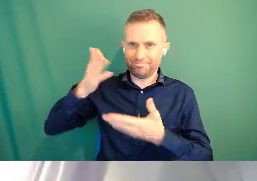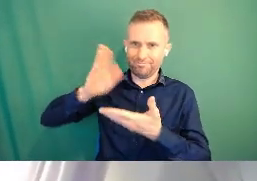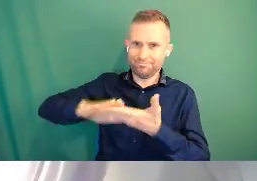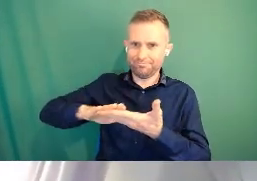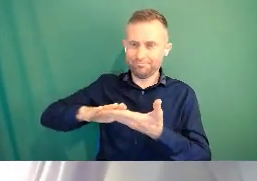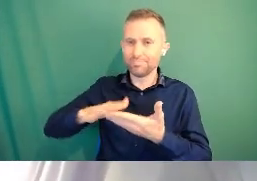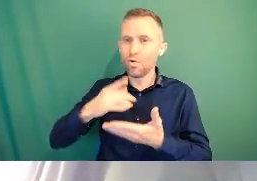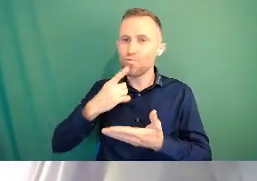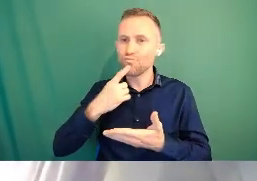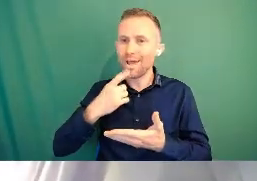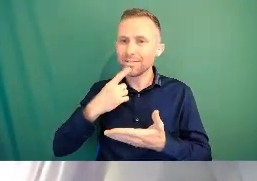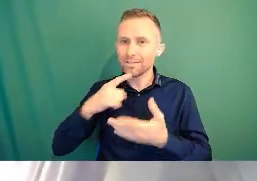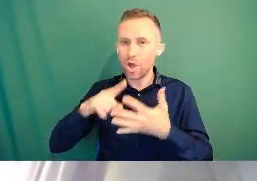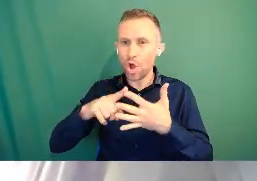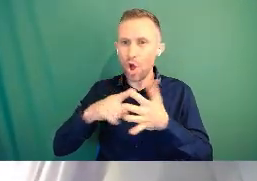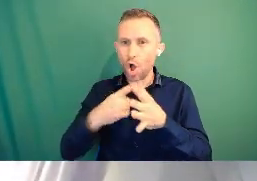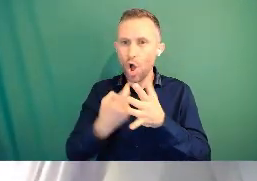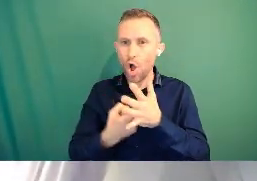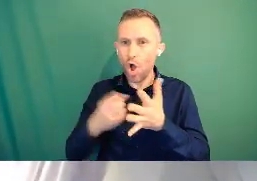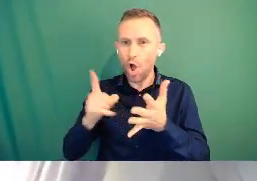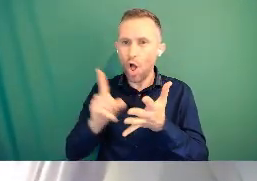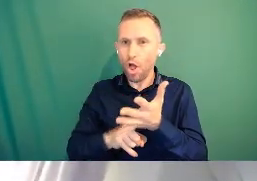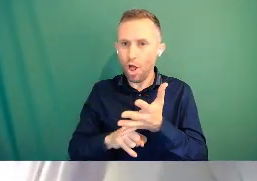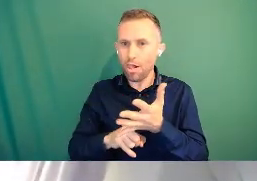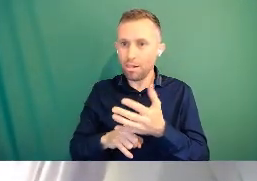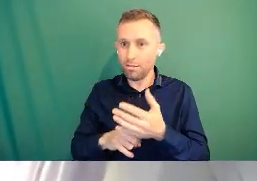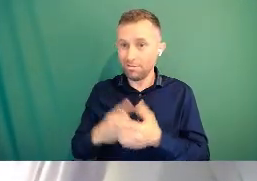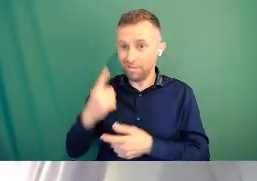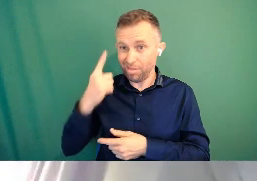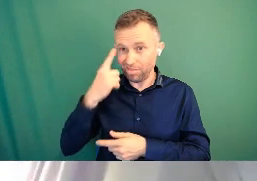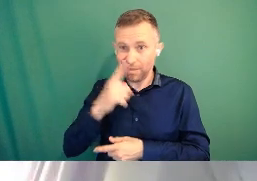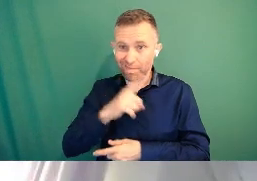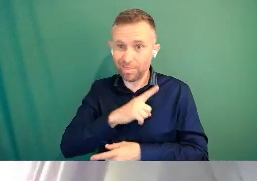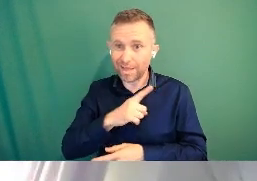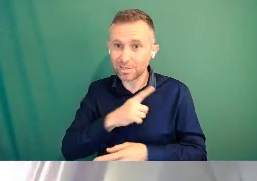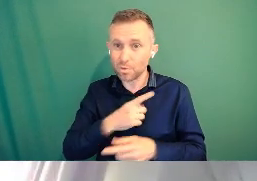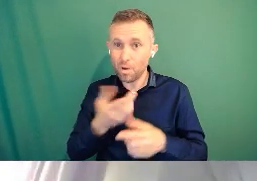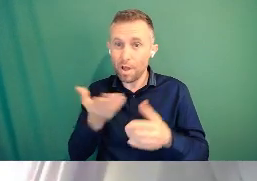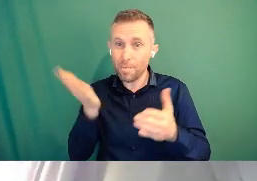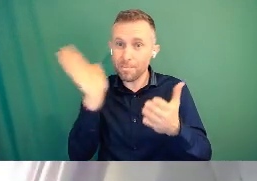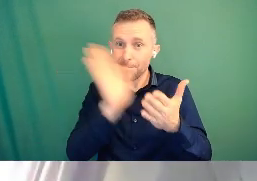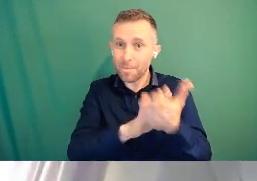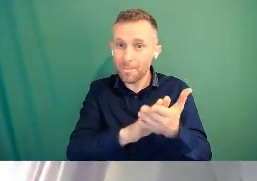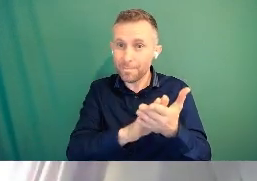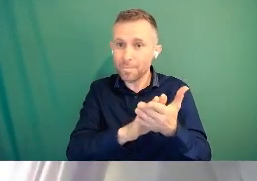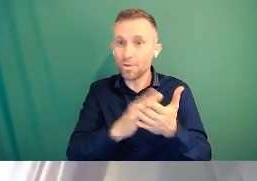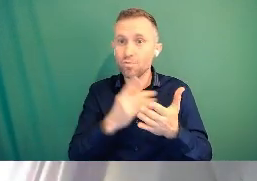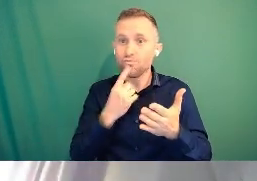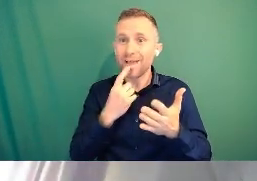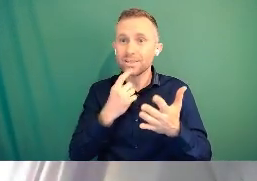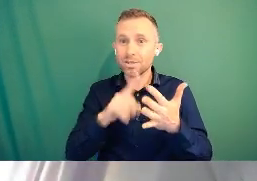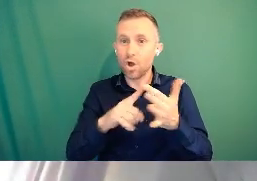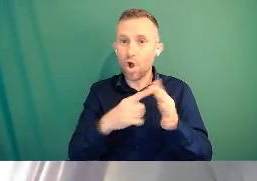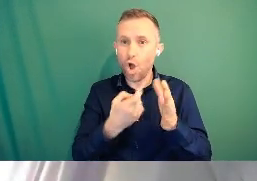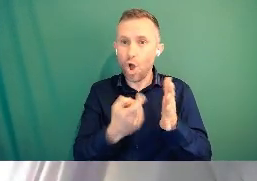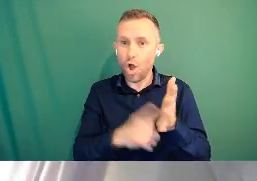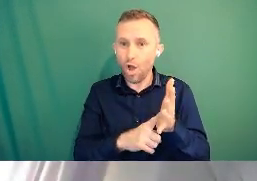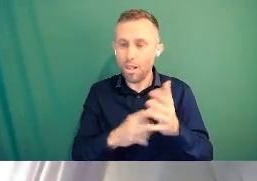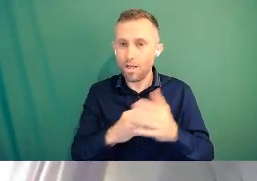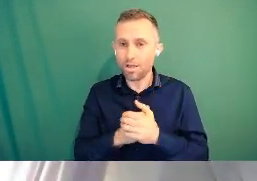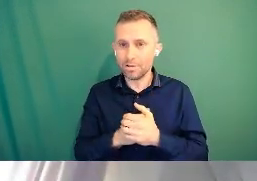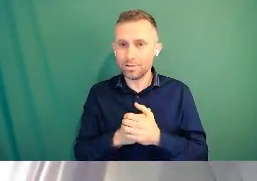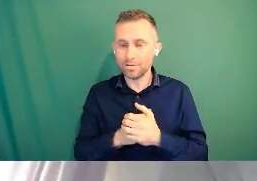Earl. So we actually think that it's possibly because the Red Earl built it that it was actually called the Red